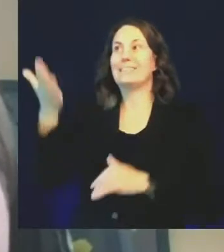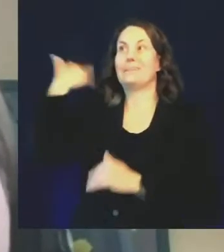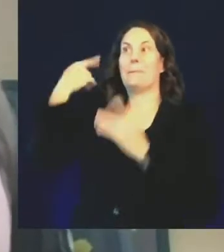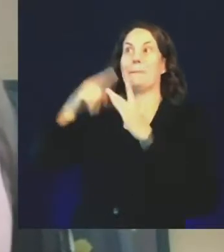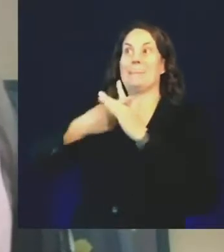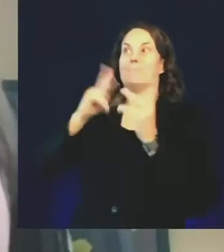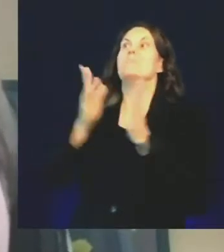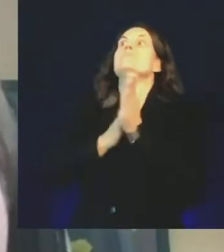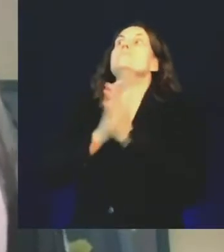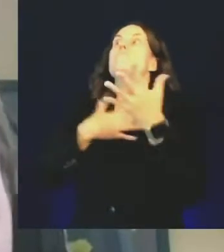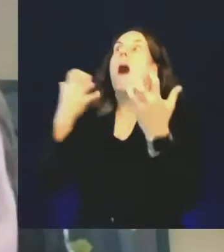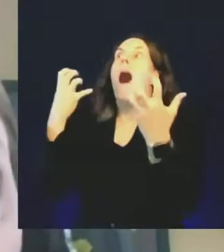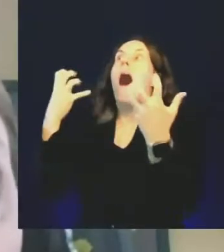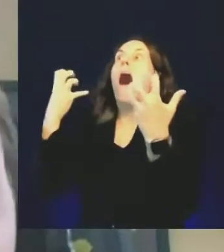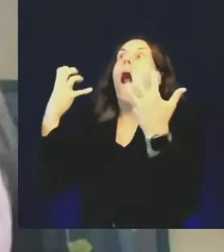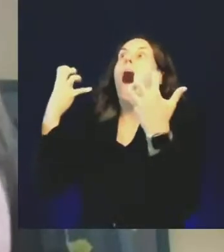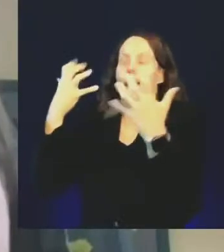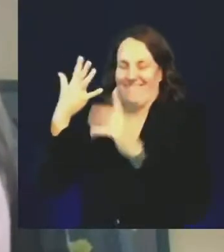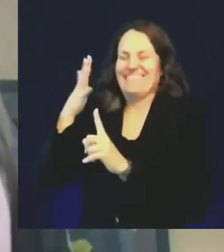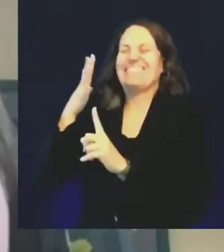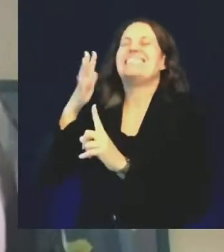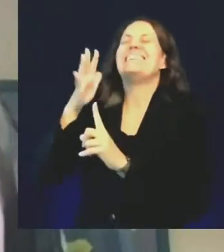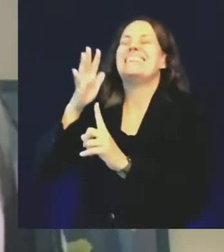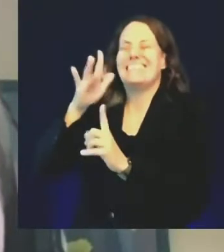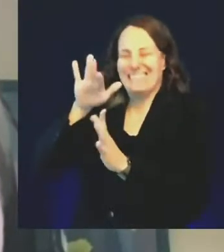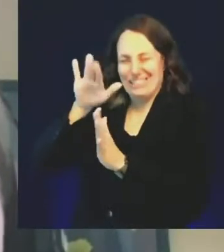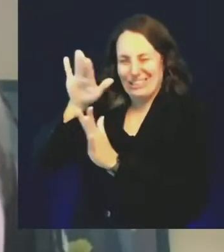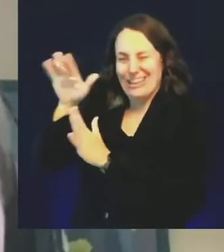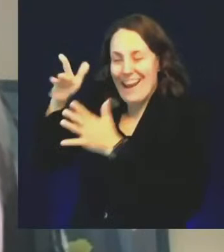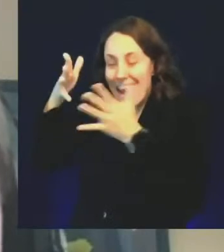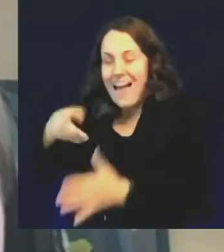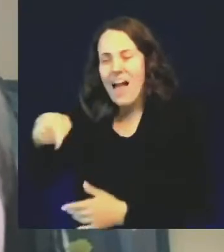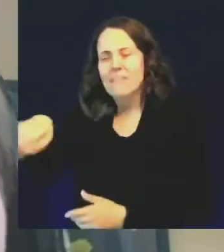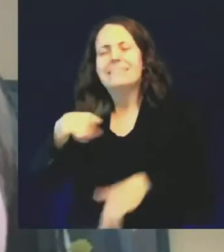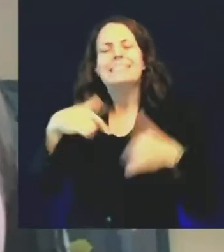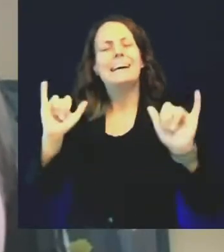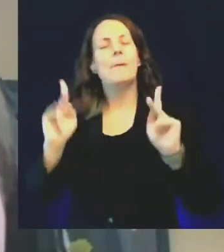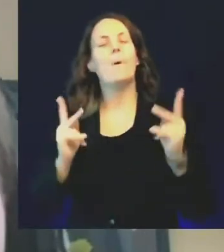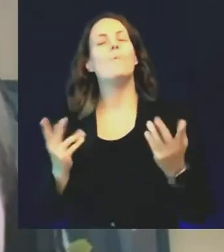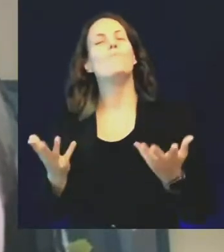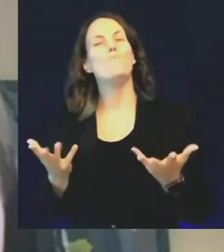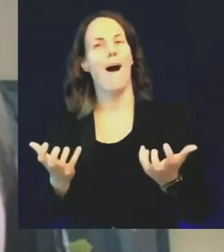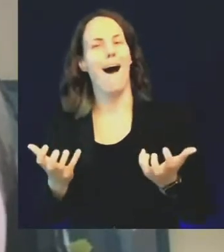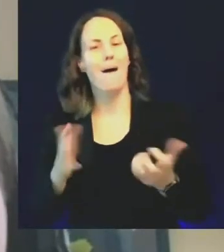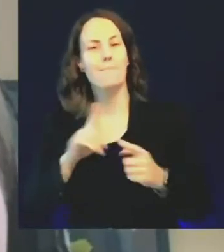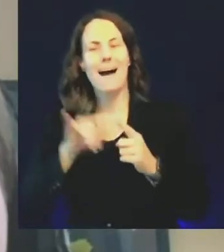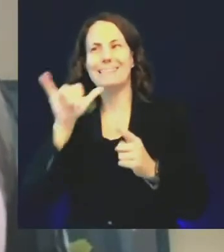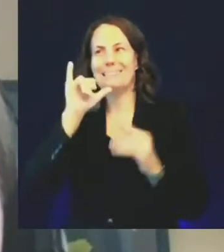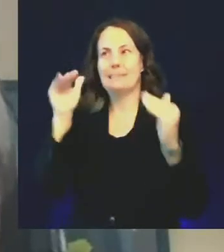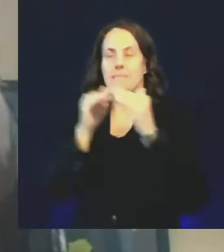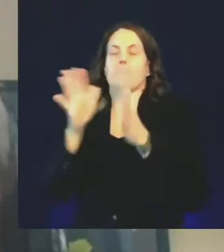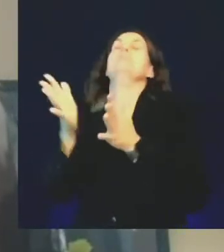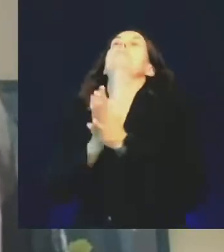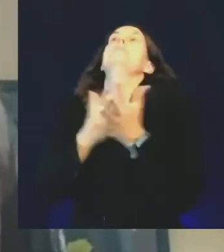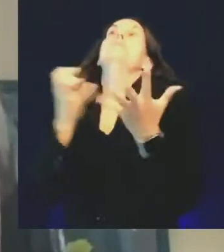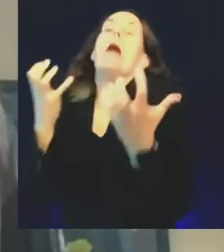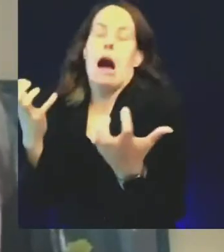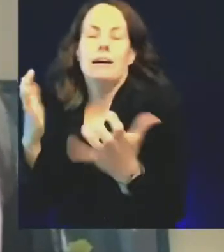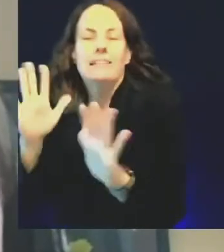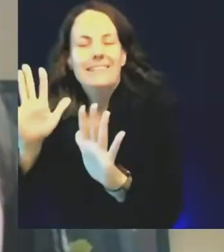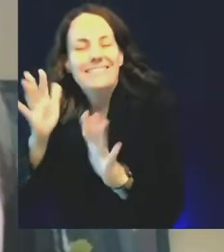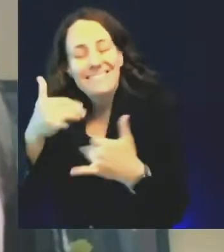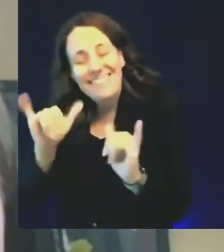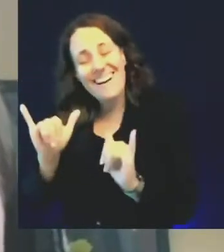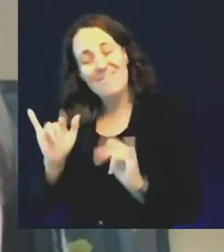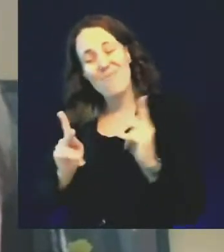continue to use a variety of methods to continue to encourage people to get vaccinated. And I think it's also